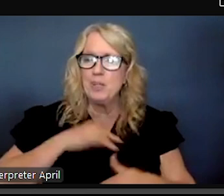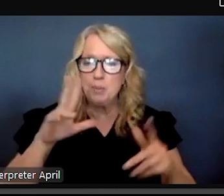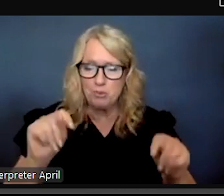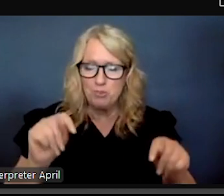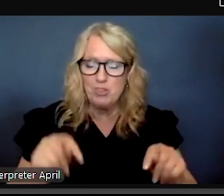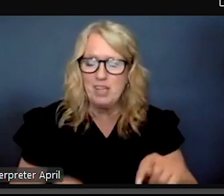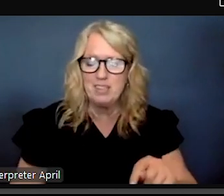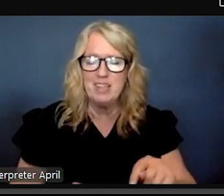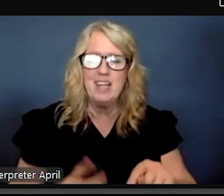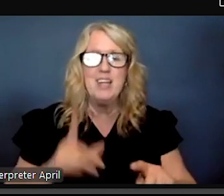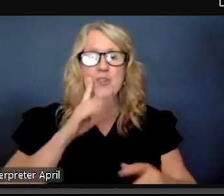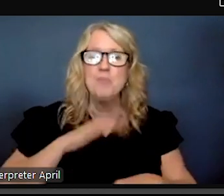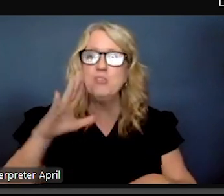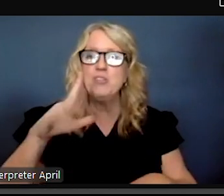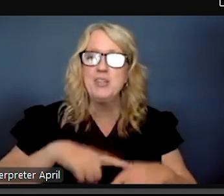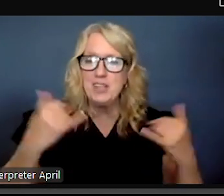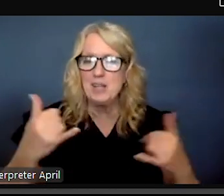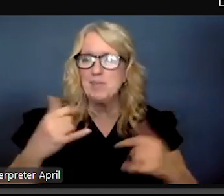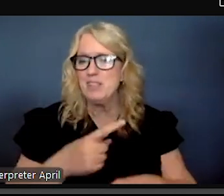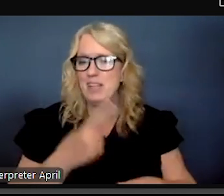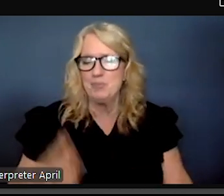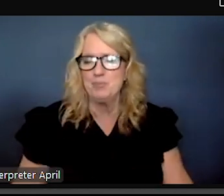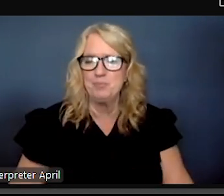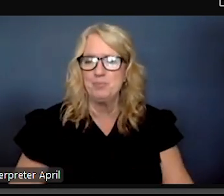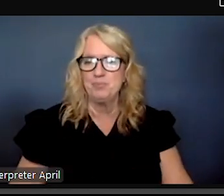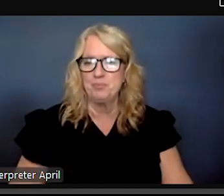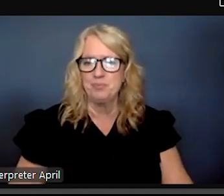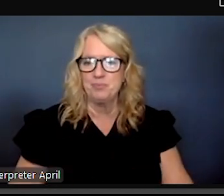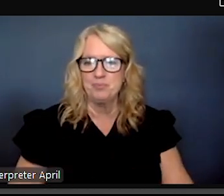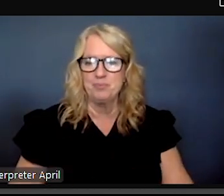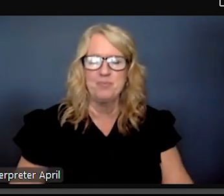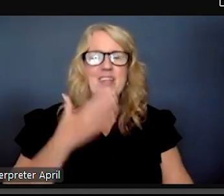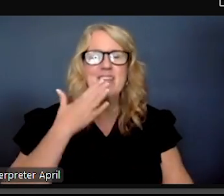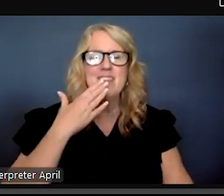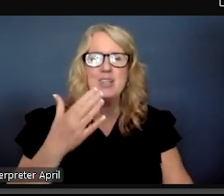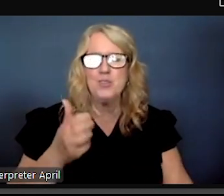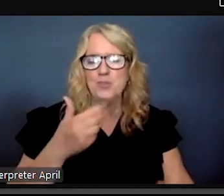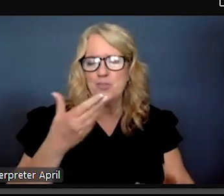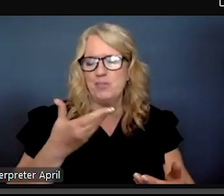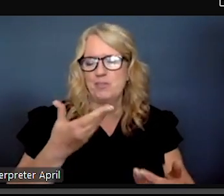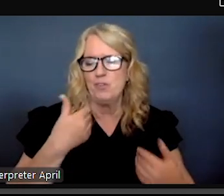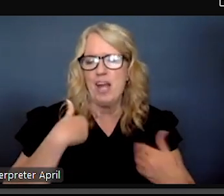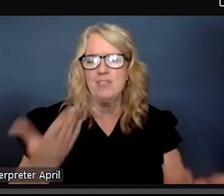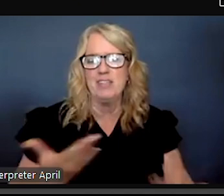it. I appreciate your time with us today. Thanks for having us.